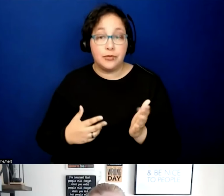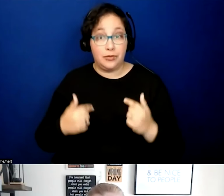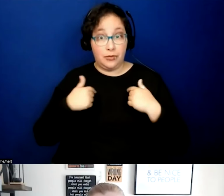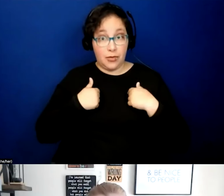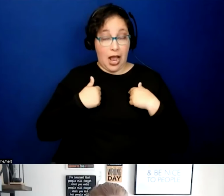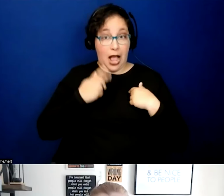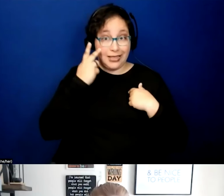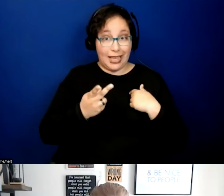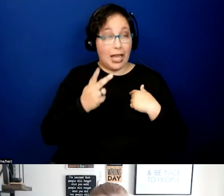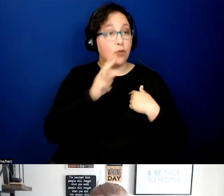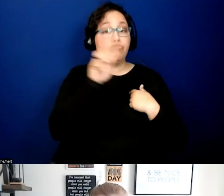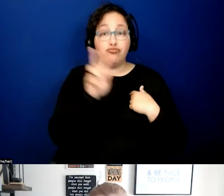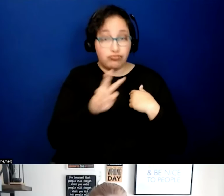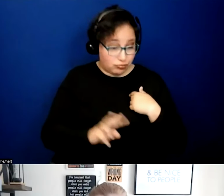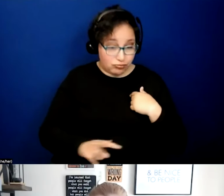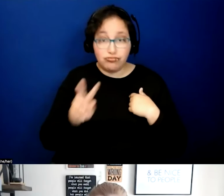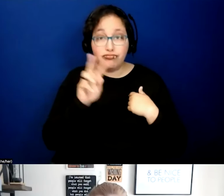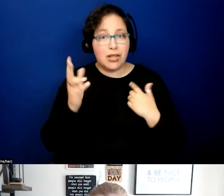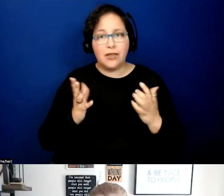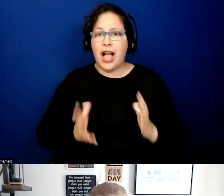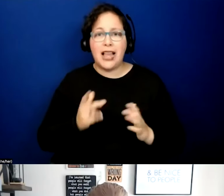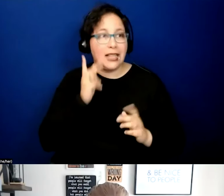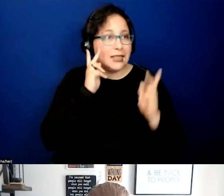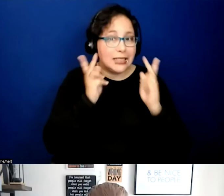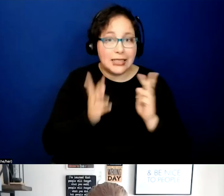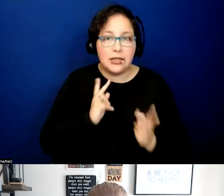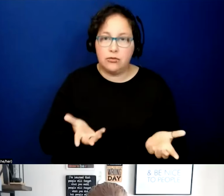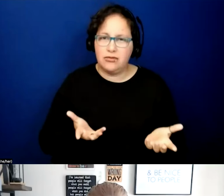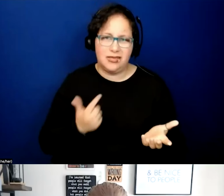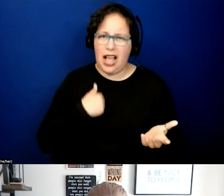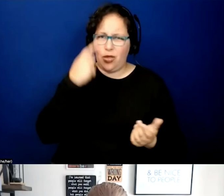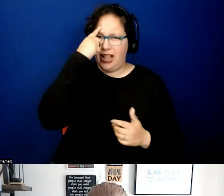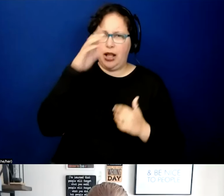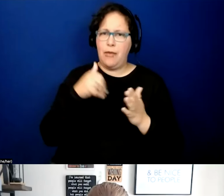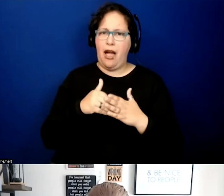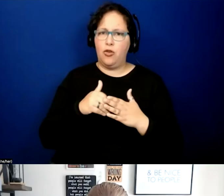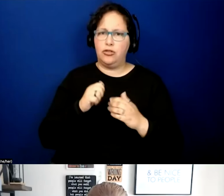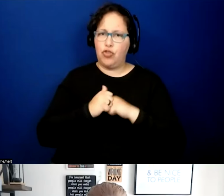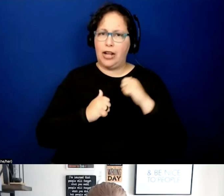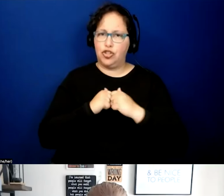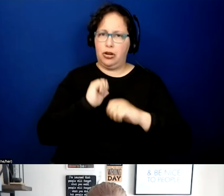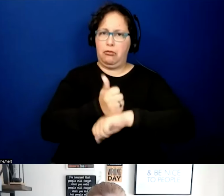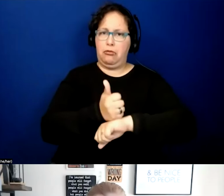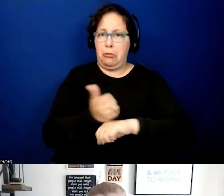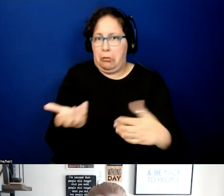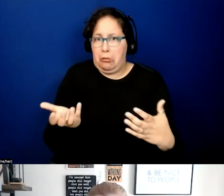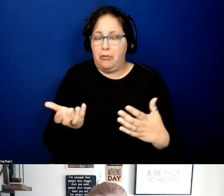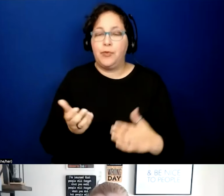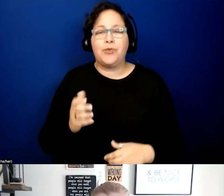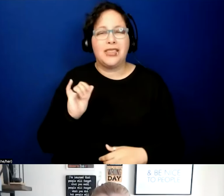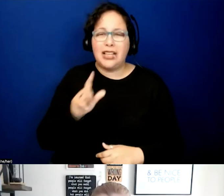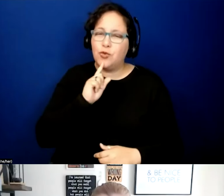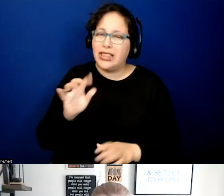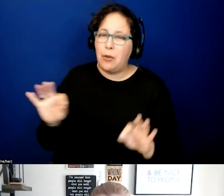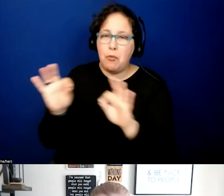person, wouldn't normally think about. And those are the kind of what I call like the golden nuggets,